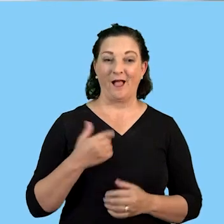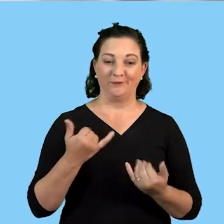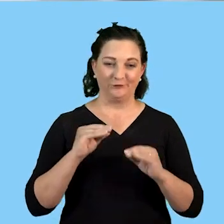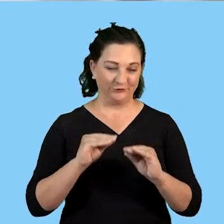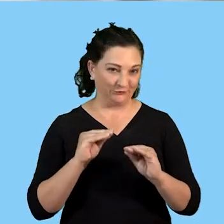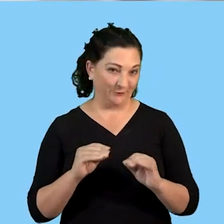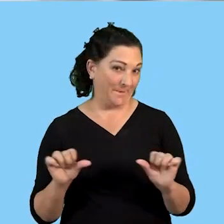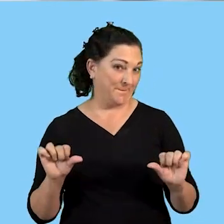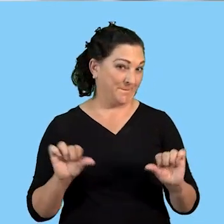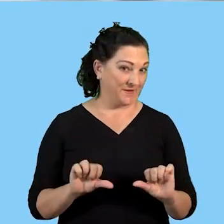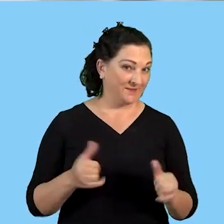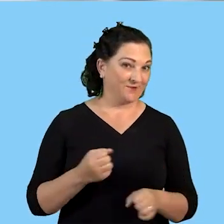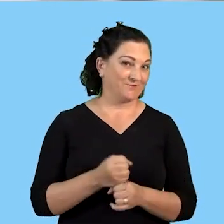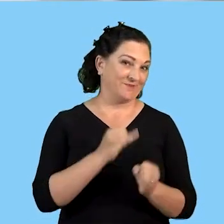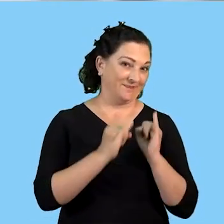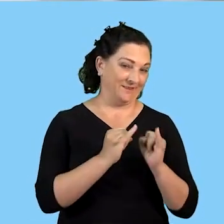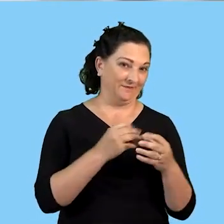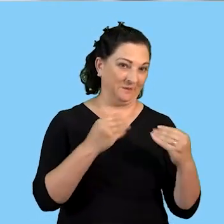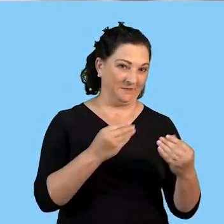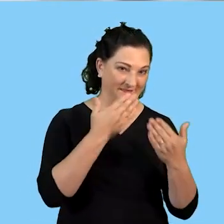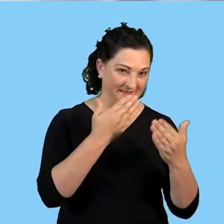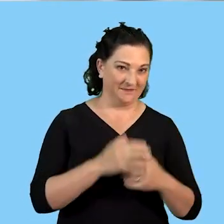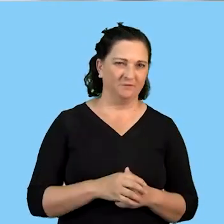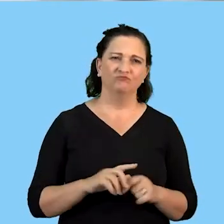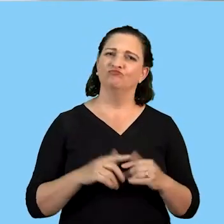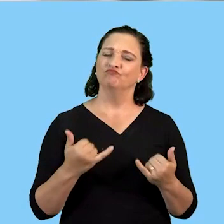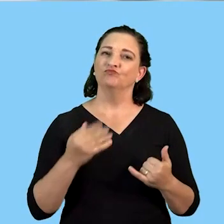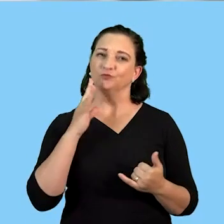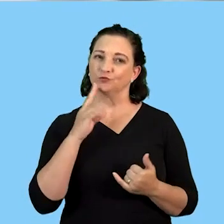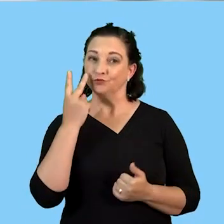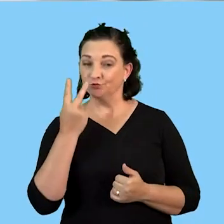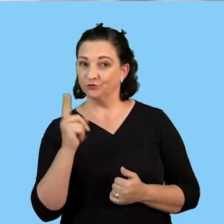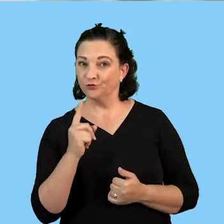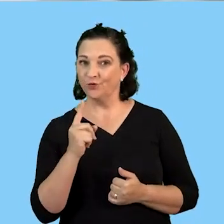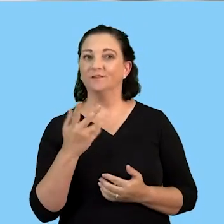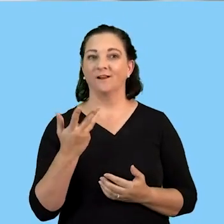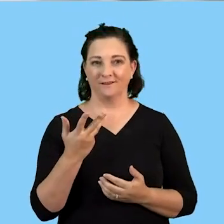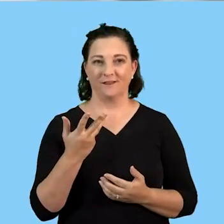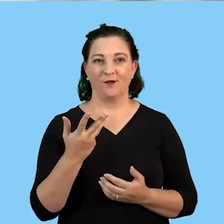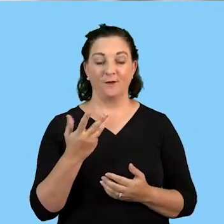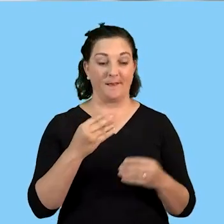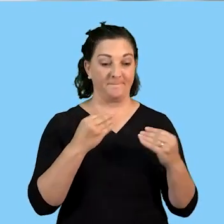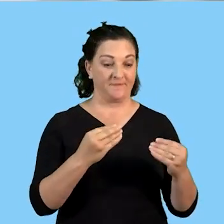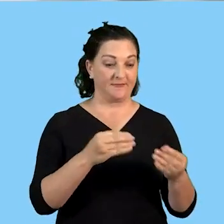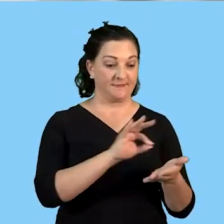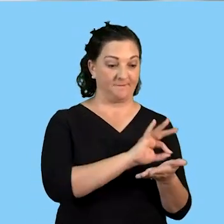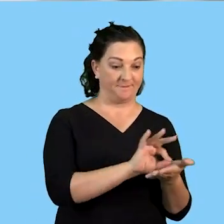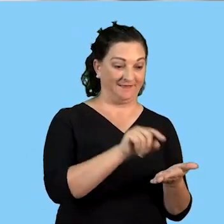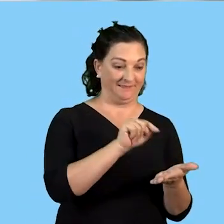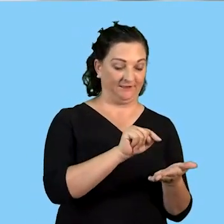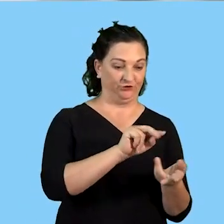Hello, grade 11s. Here's your tutor. I'm back for grade 11 business studies, and today we will be looking